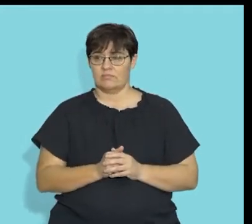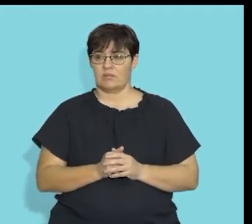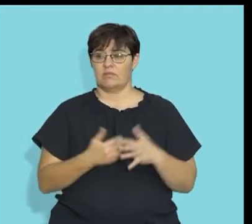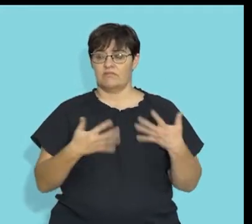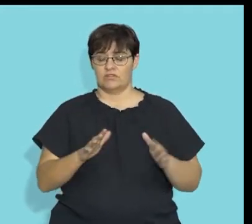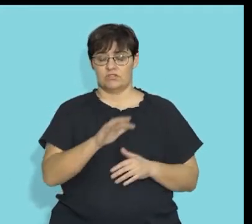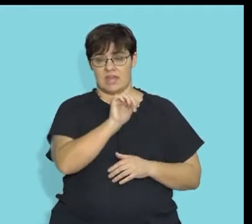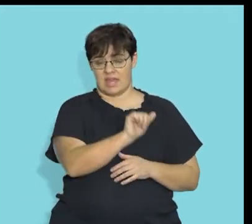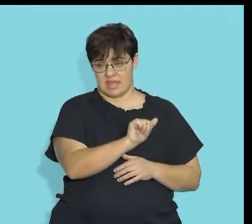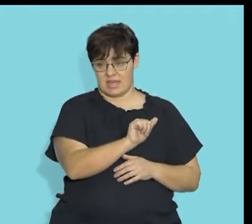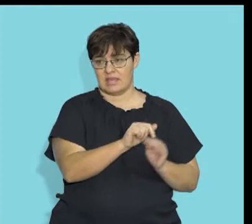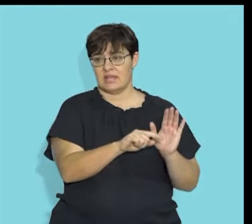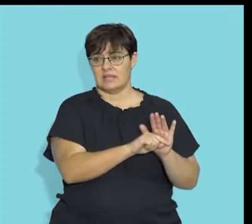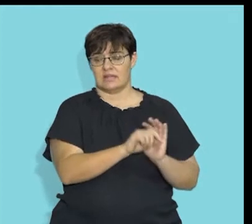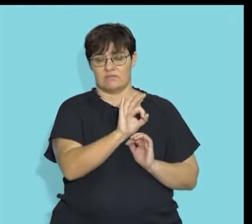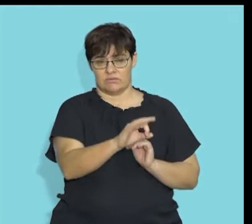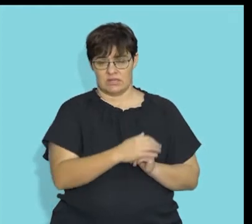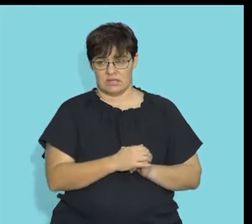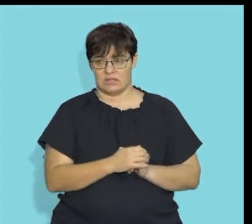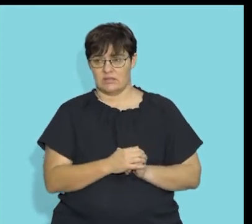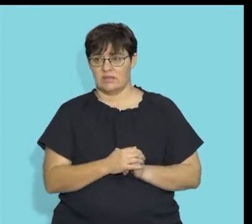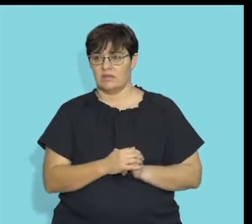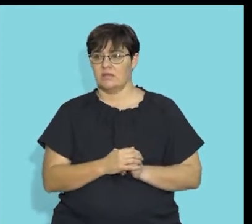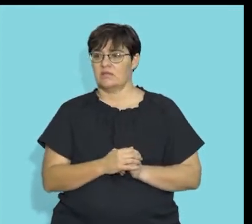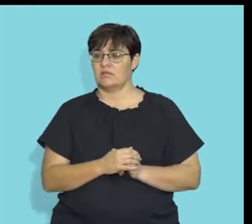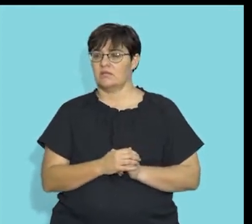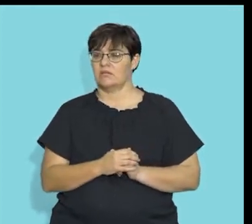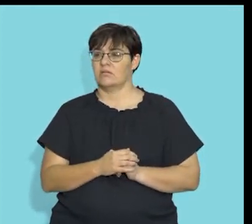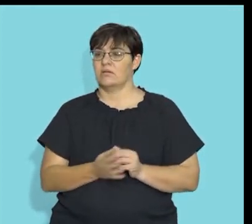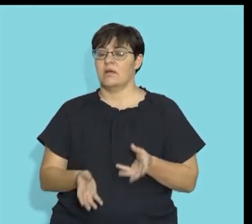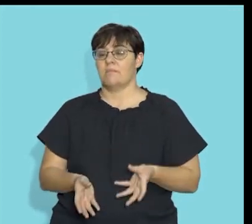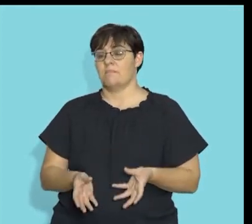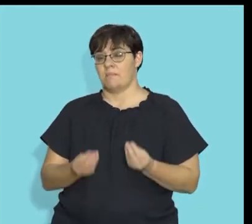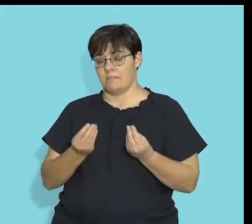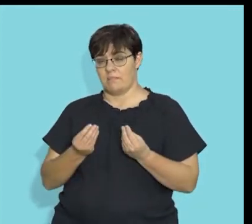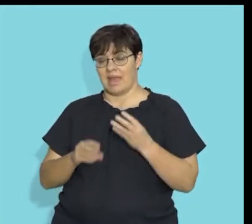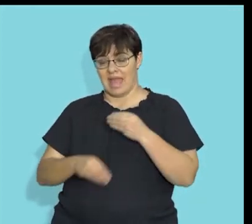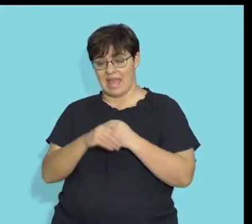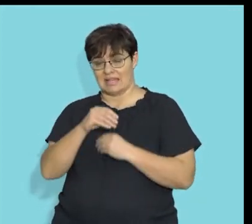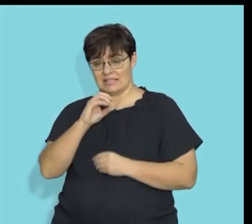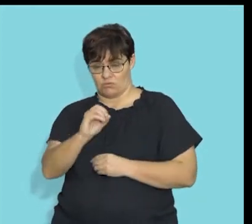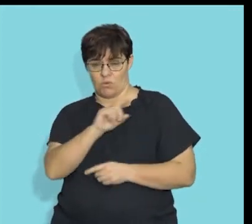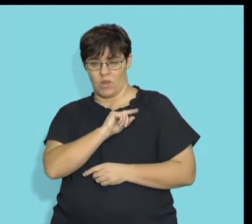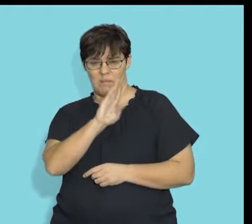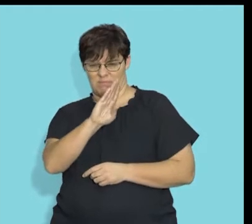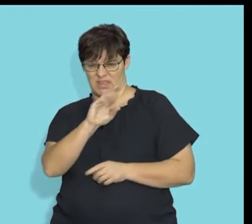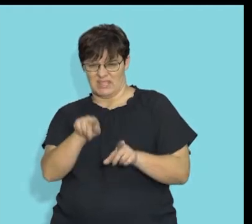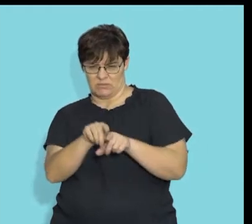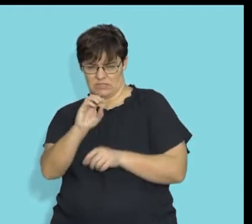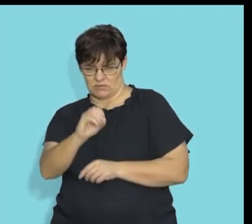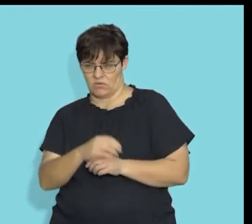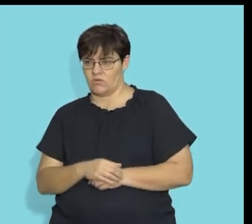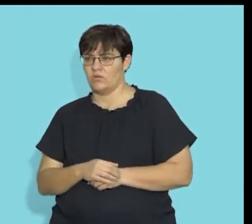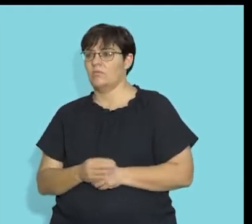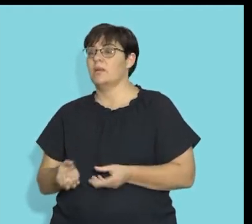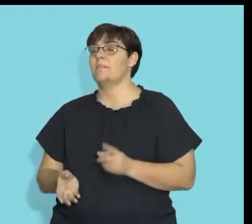So I've already got my A value, which is negative 3. I'm going to add 0 because I know that B is equal to 0.